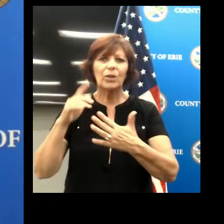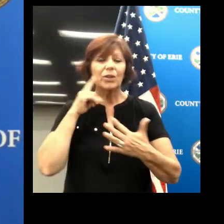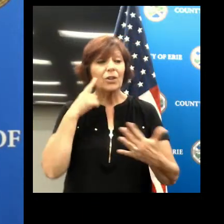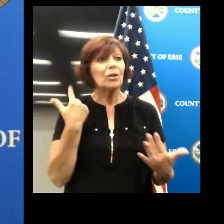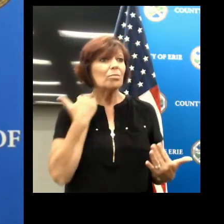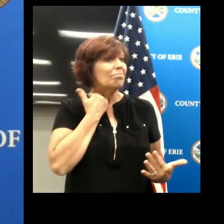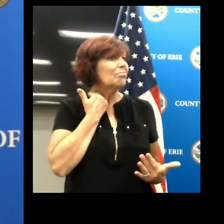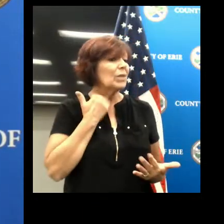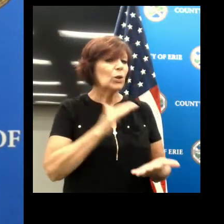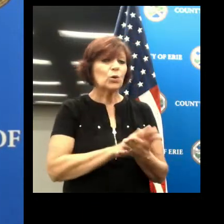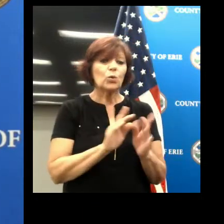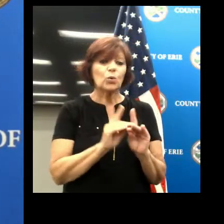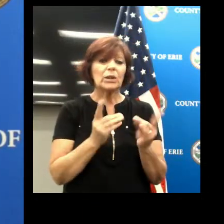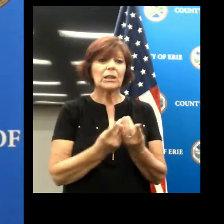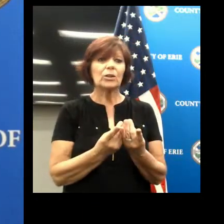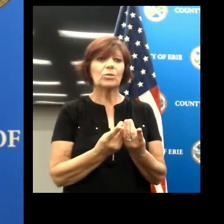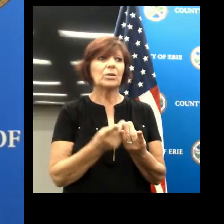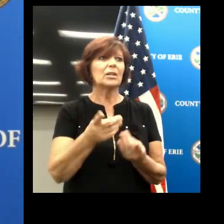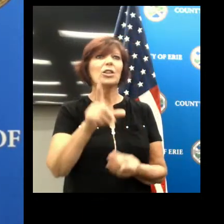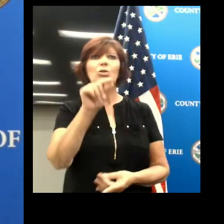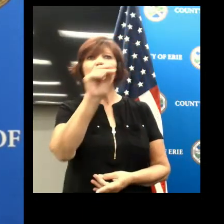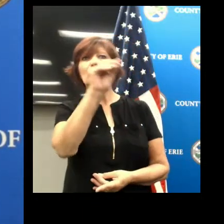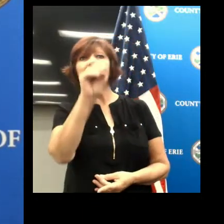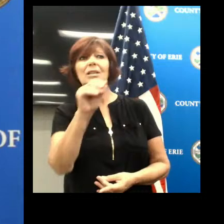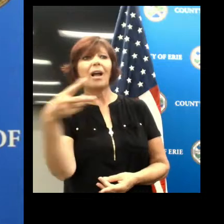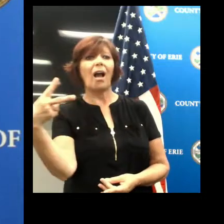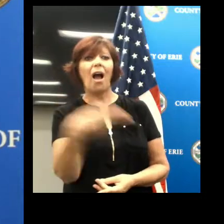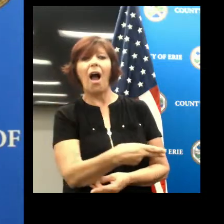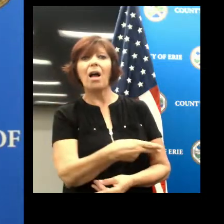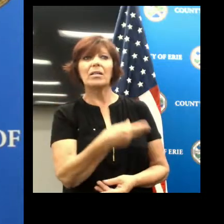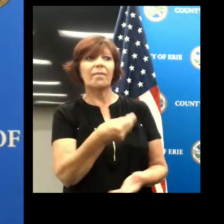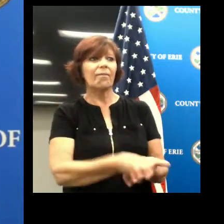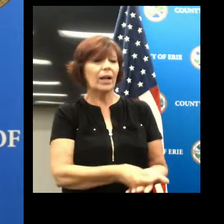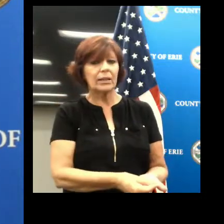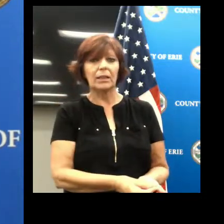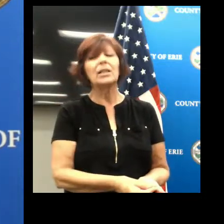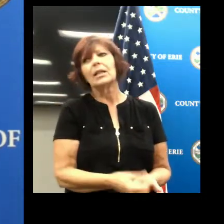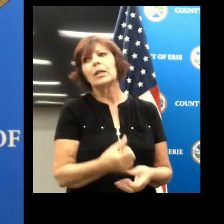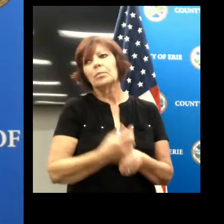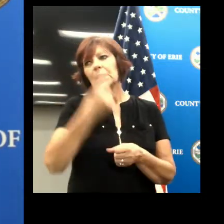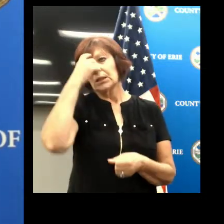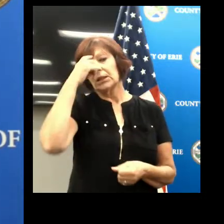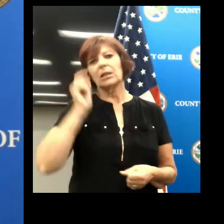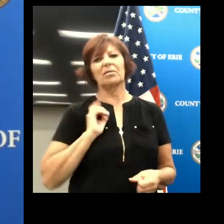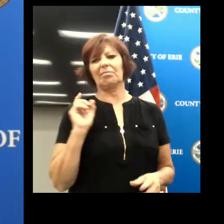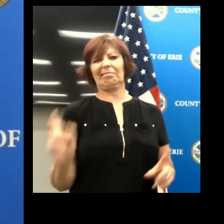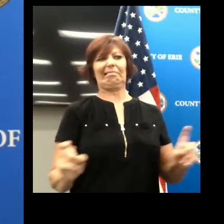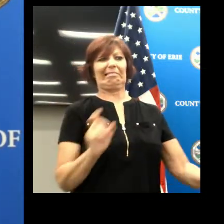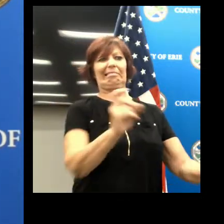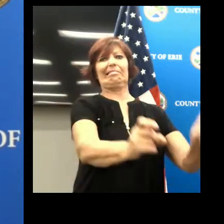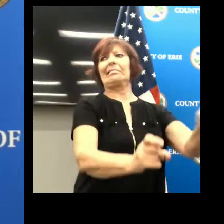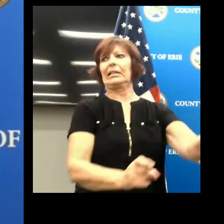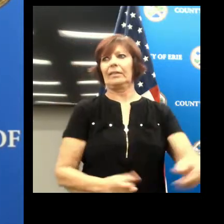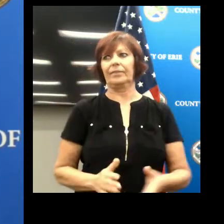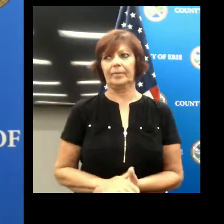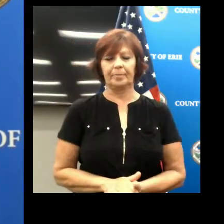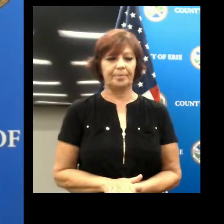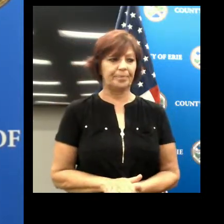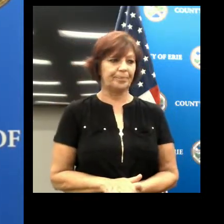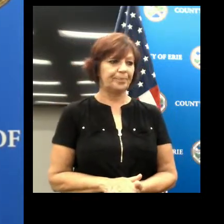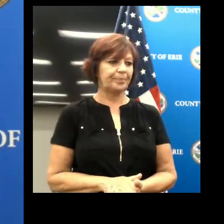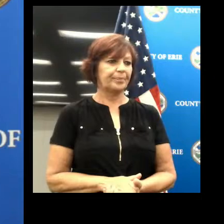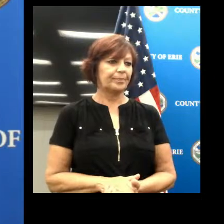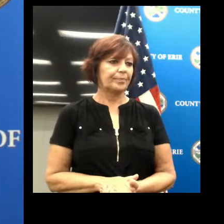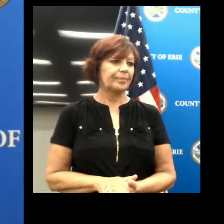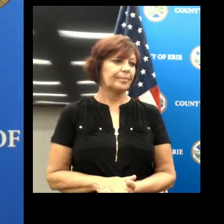school districts that just heard they got a big 20% cut in funding from New York State. So it made sense for us to utilize those funds while we had it,